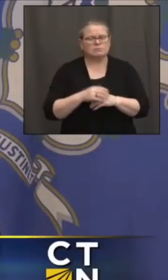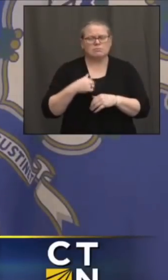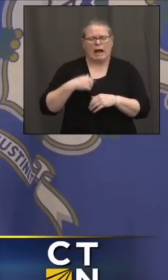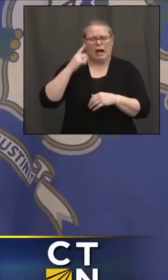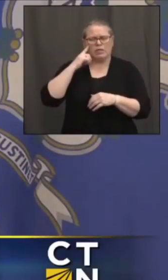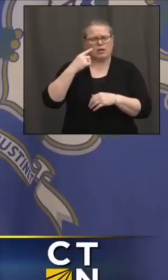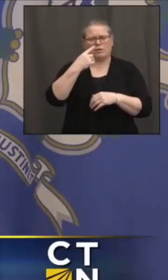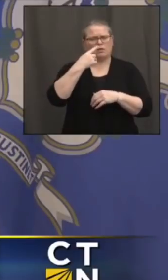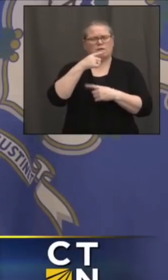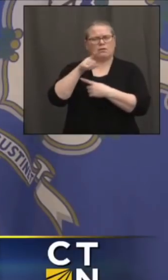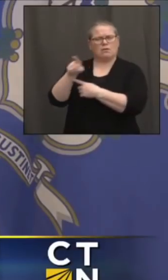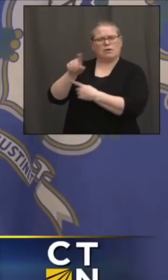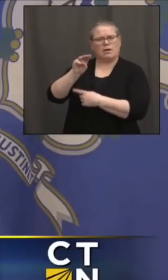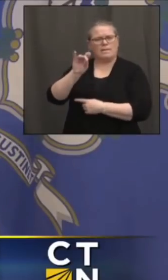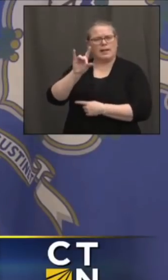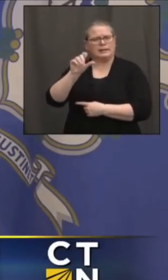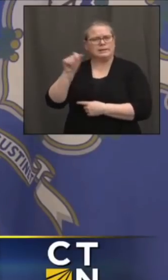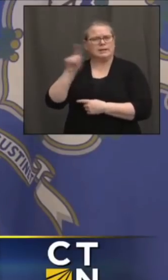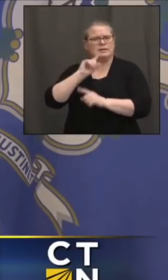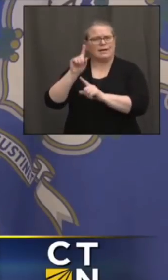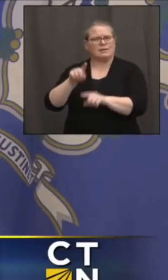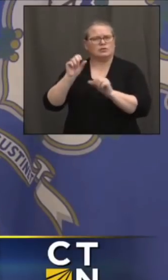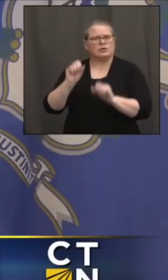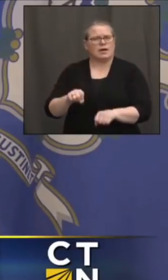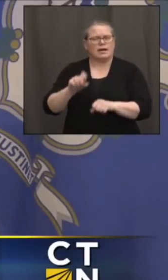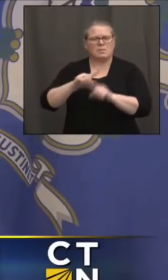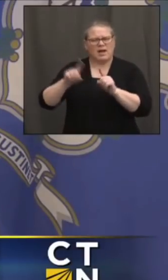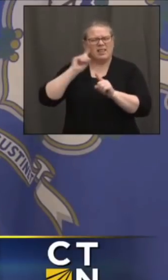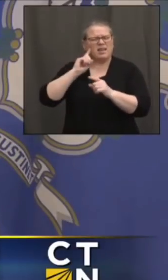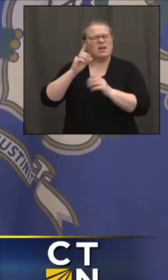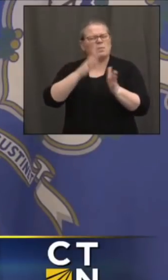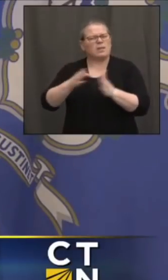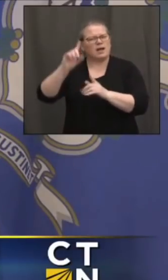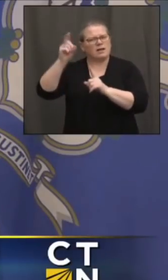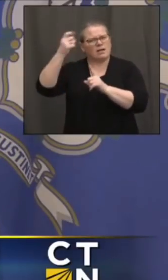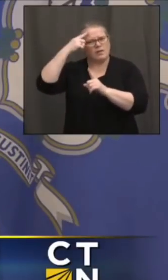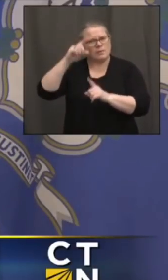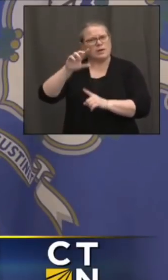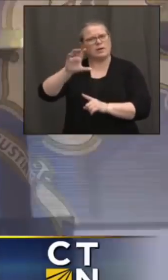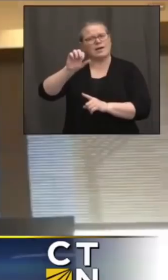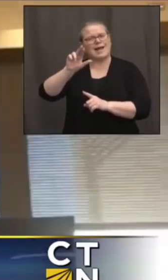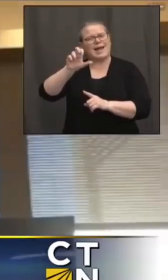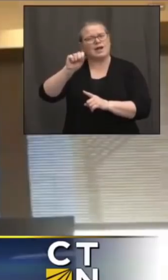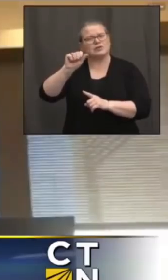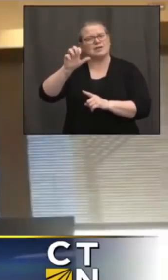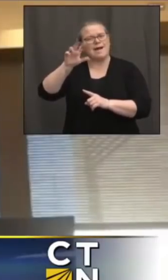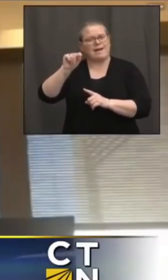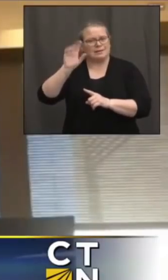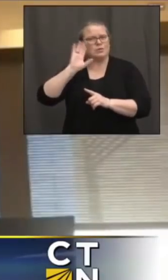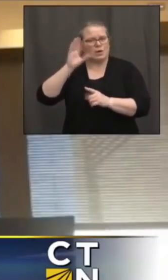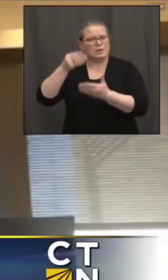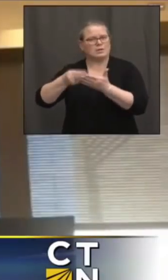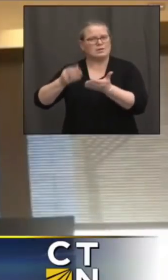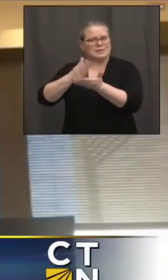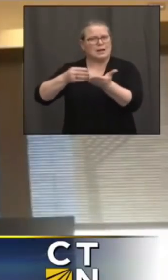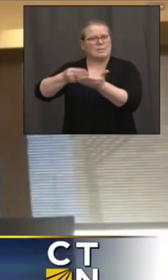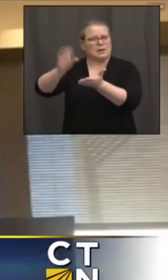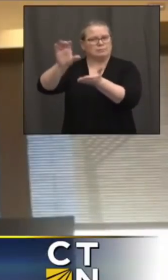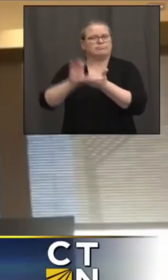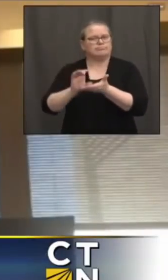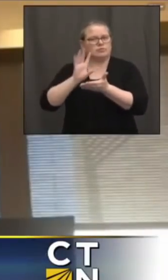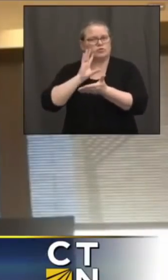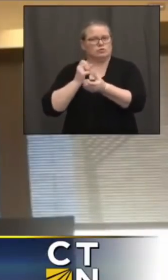that supports public health, including the Department of Public Health. But Melissa? Thank you, Governor. You are spot on,